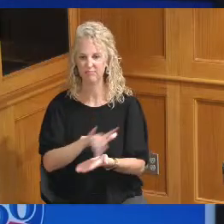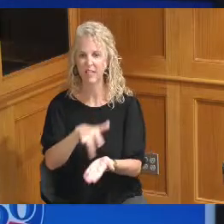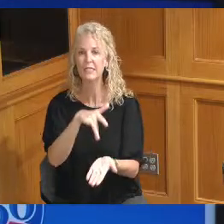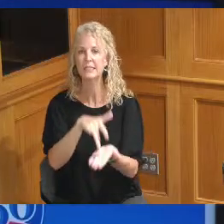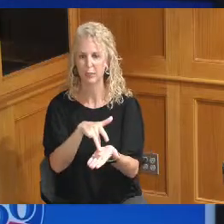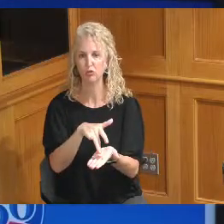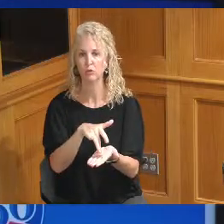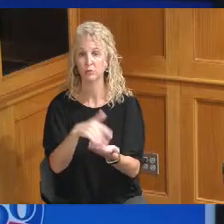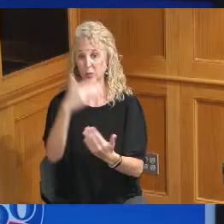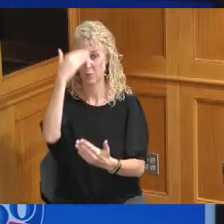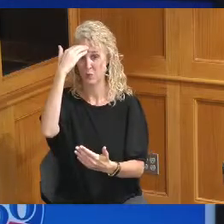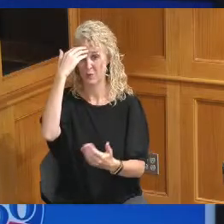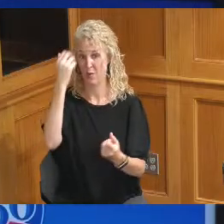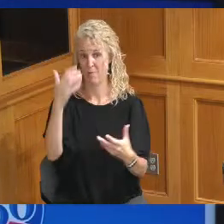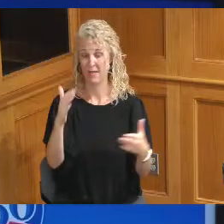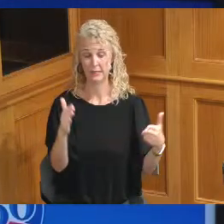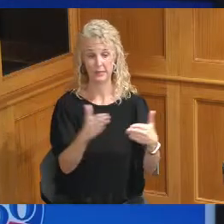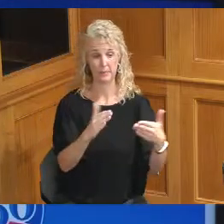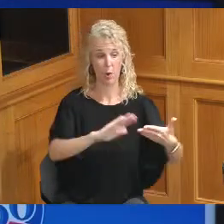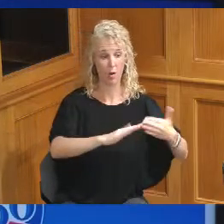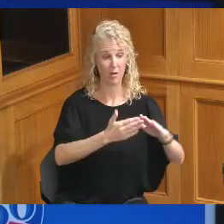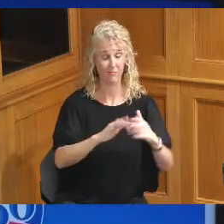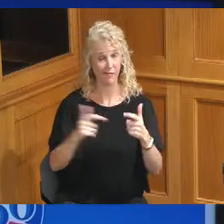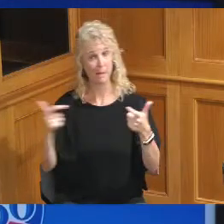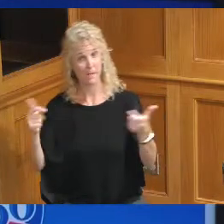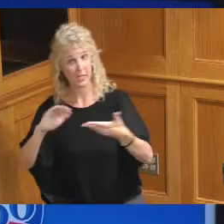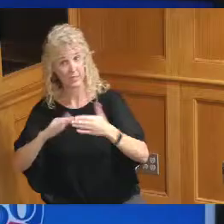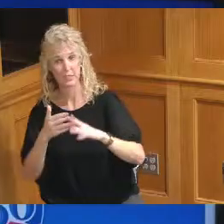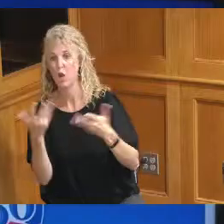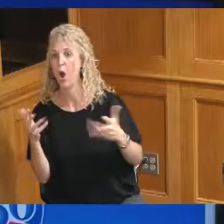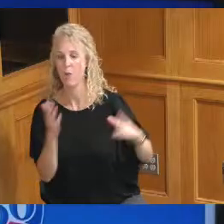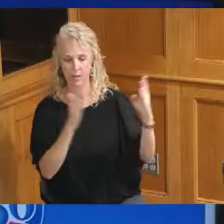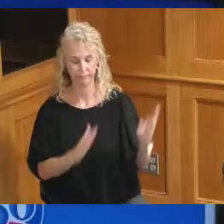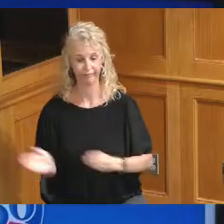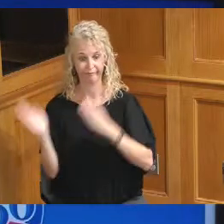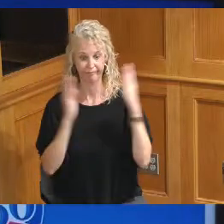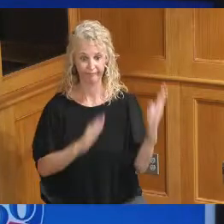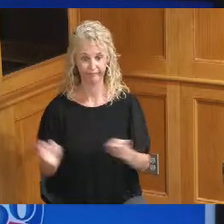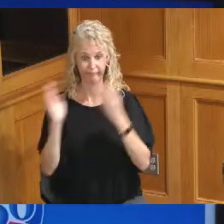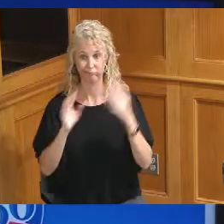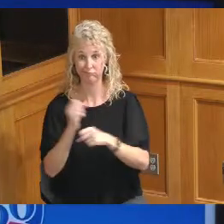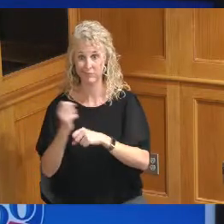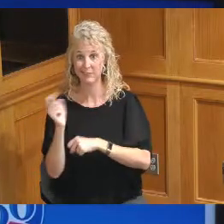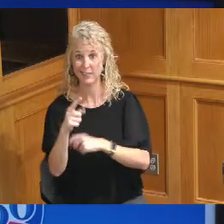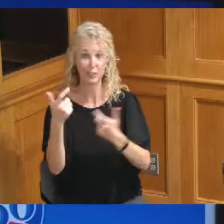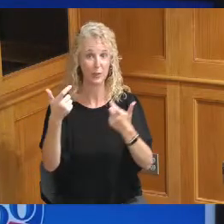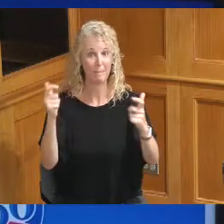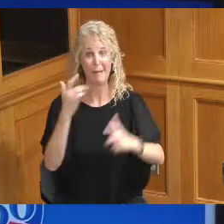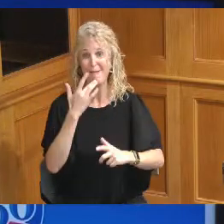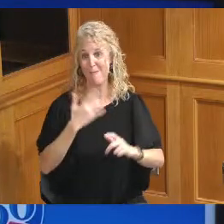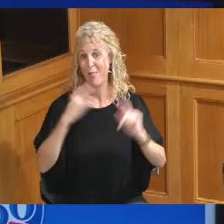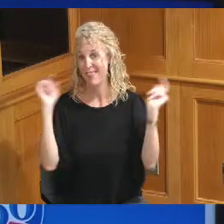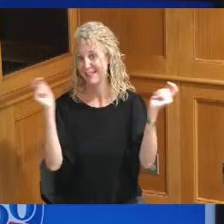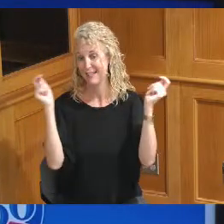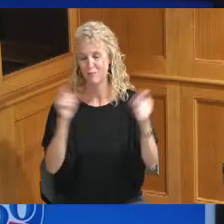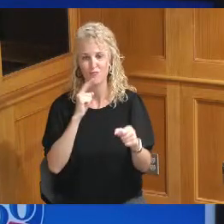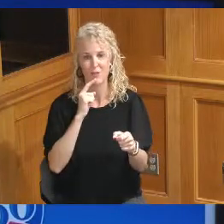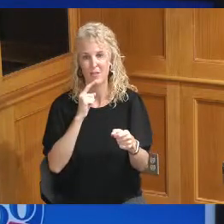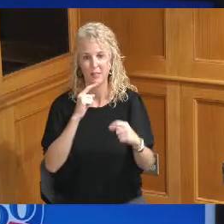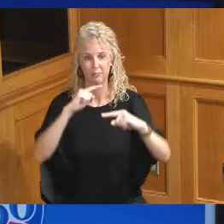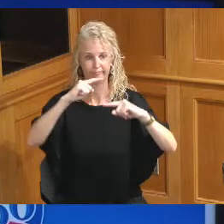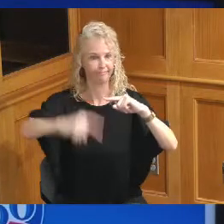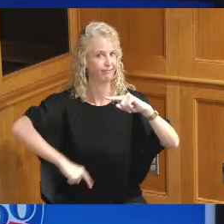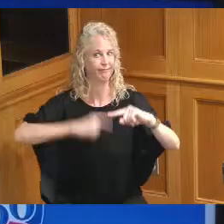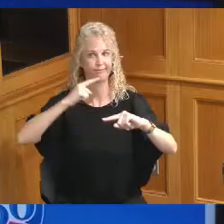know a lot of smaller municipalities, we know a lot of larger municipalities are already planning large events across all of 2026 to